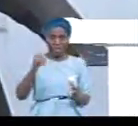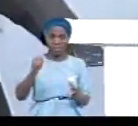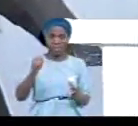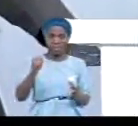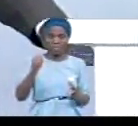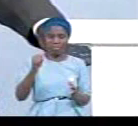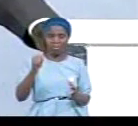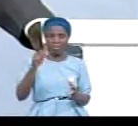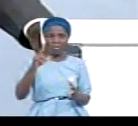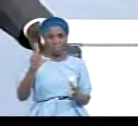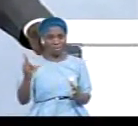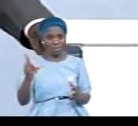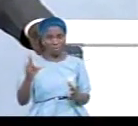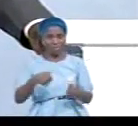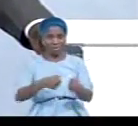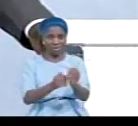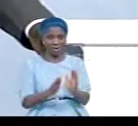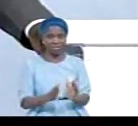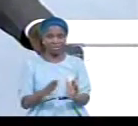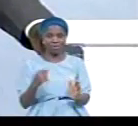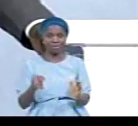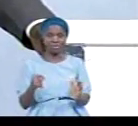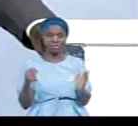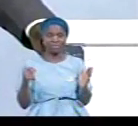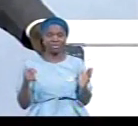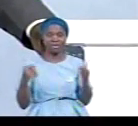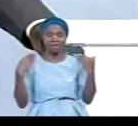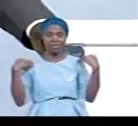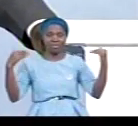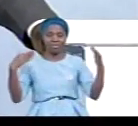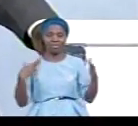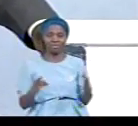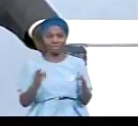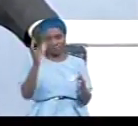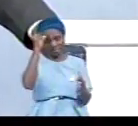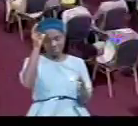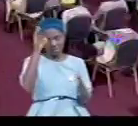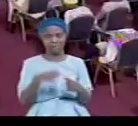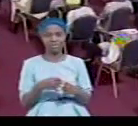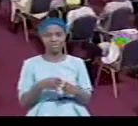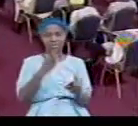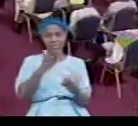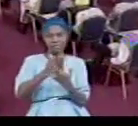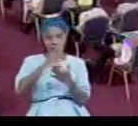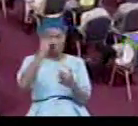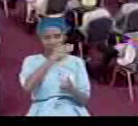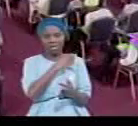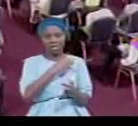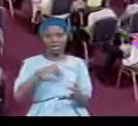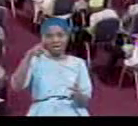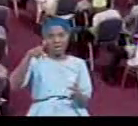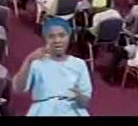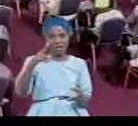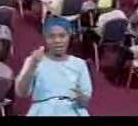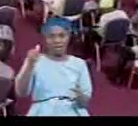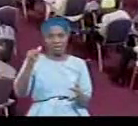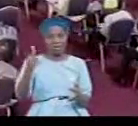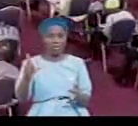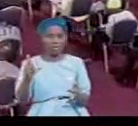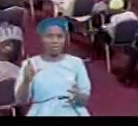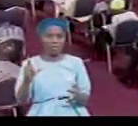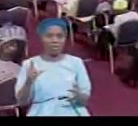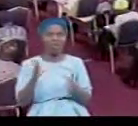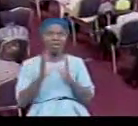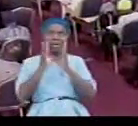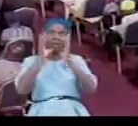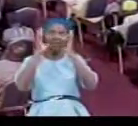buffeted him. And stronger Paul cried out to God, this is too